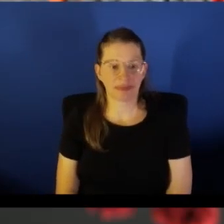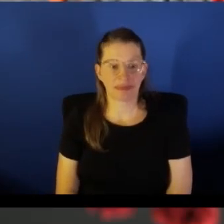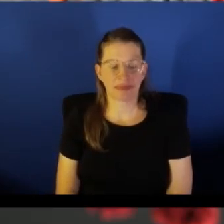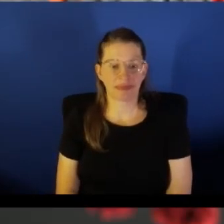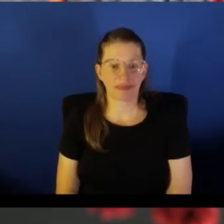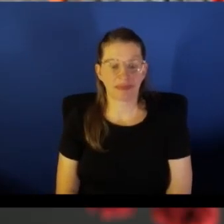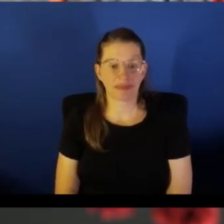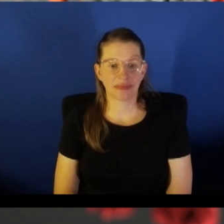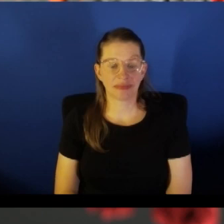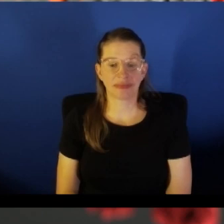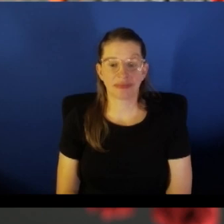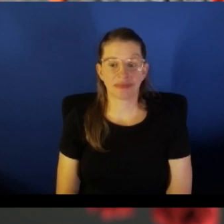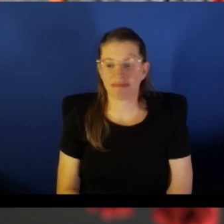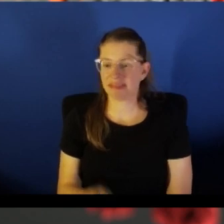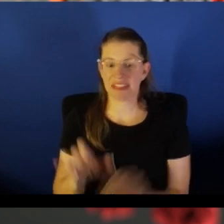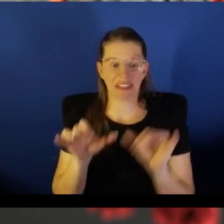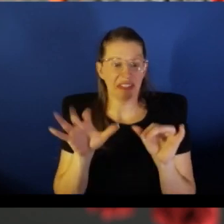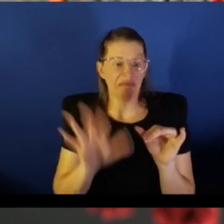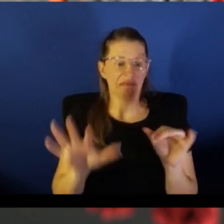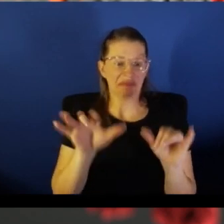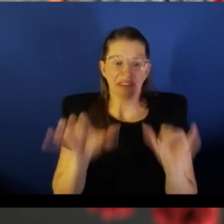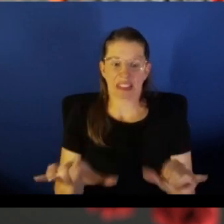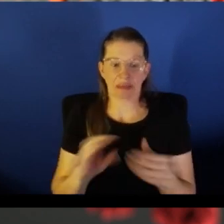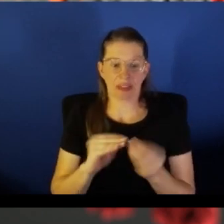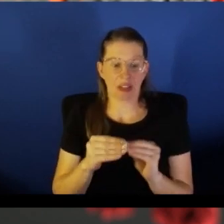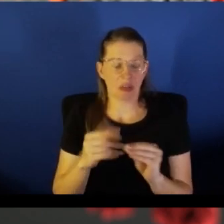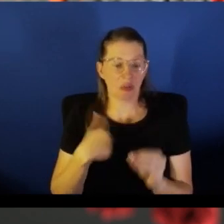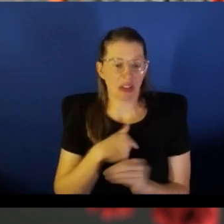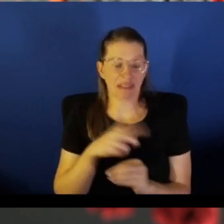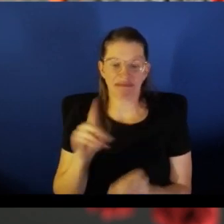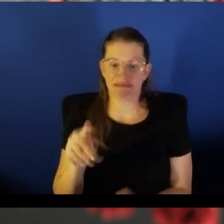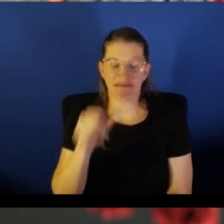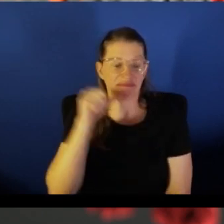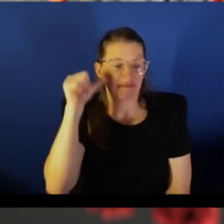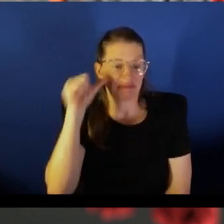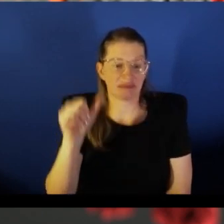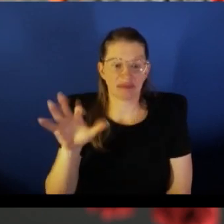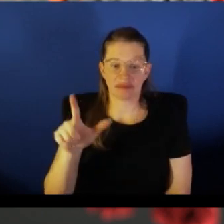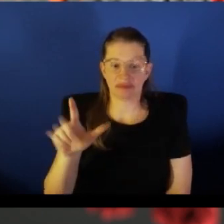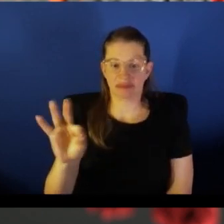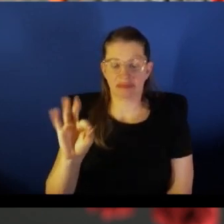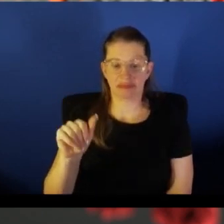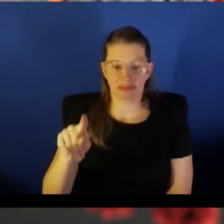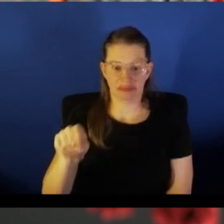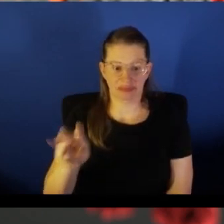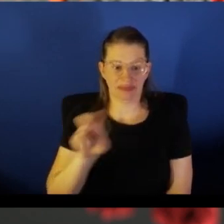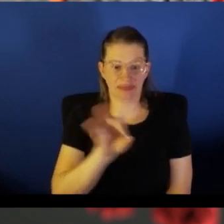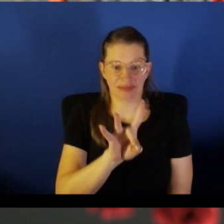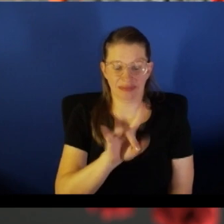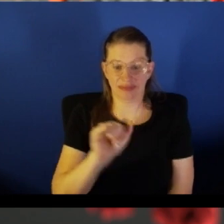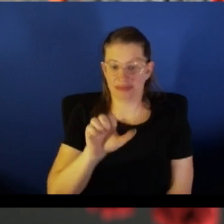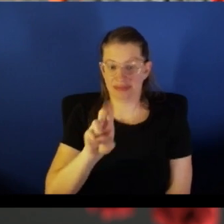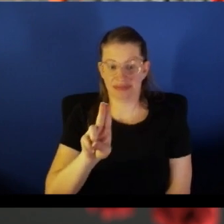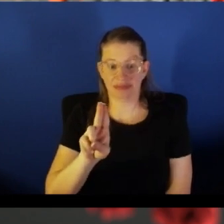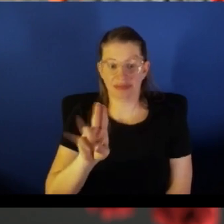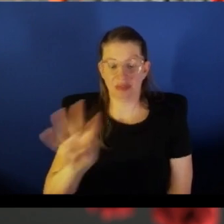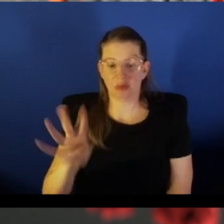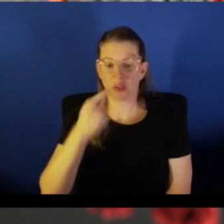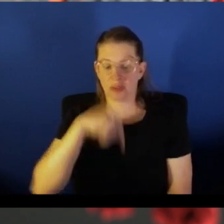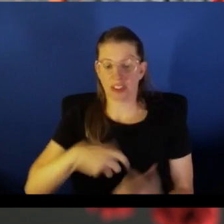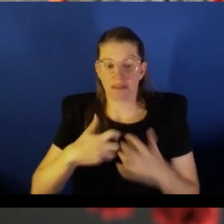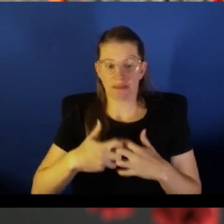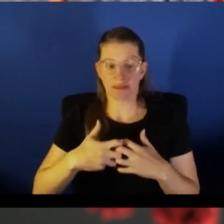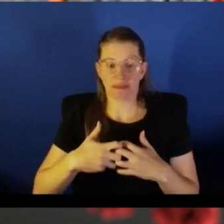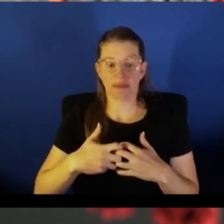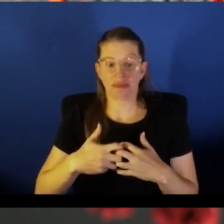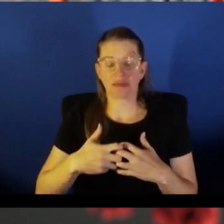We have about the same number in the hospital as we did yesterday. We have 29 active, 8 ICU, 4 vents, and 10 recovering. So that